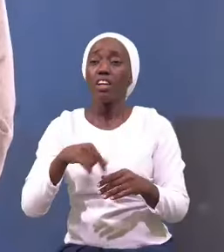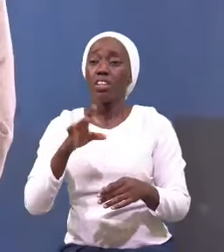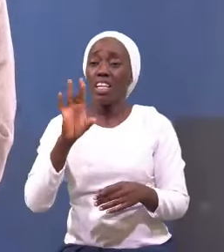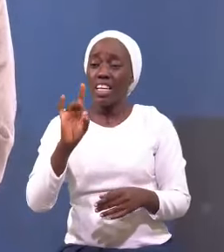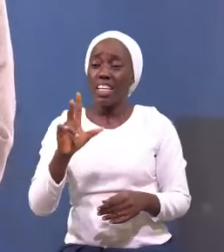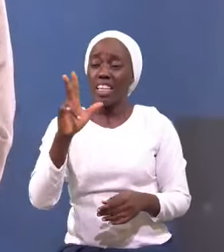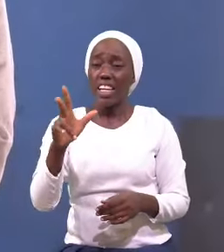days' time.